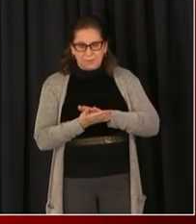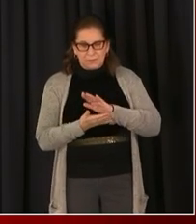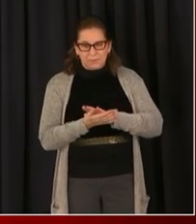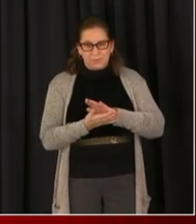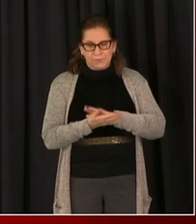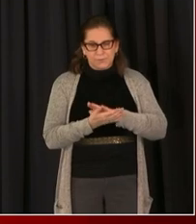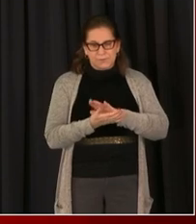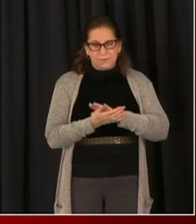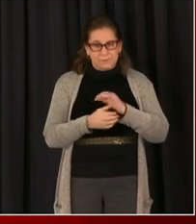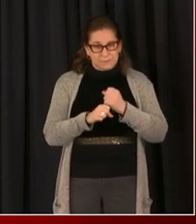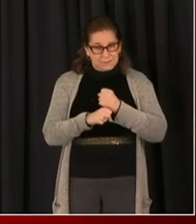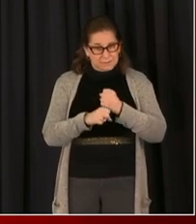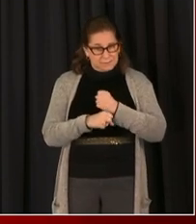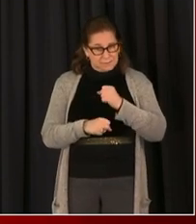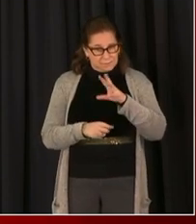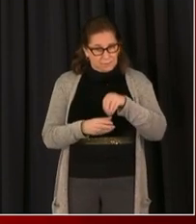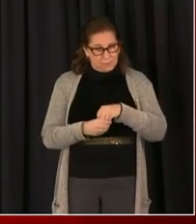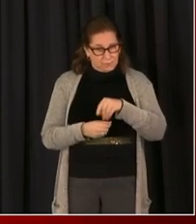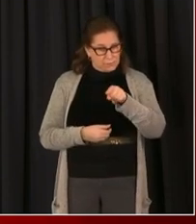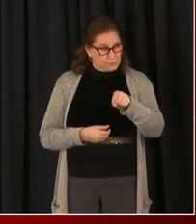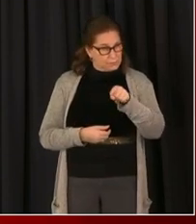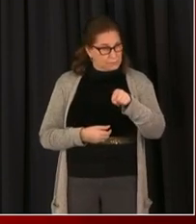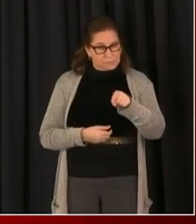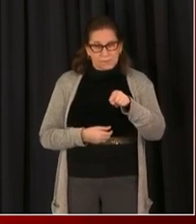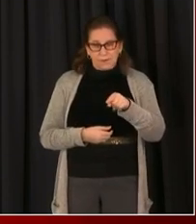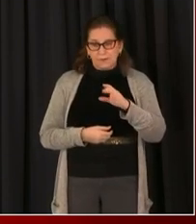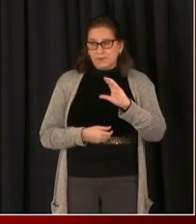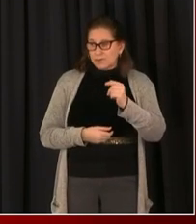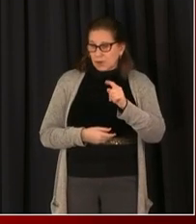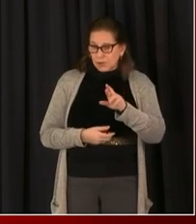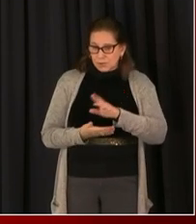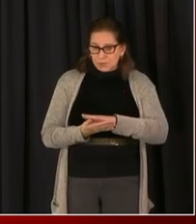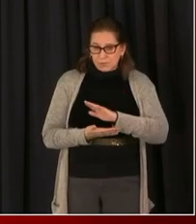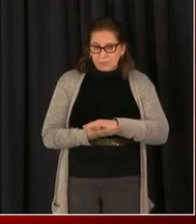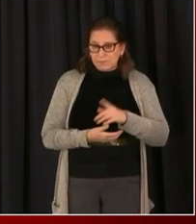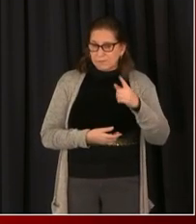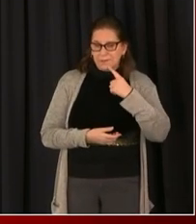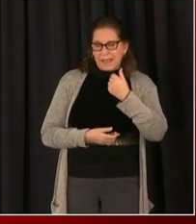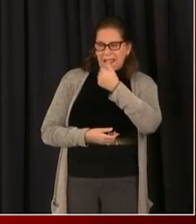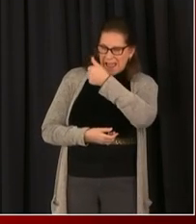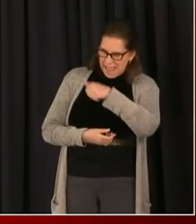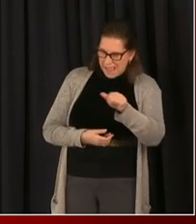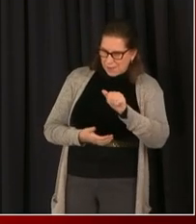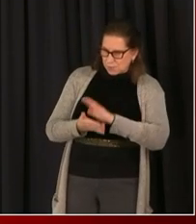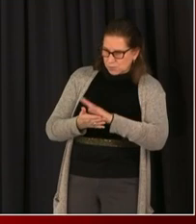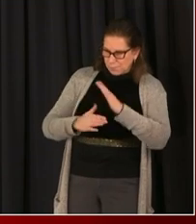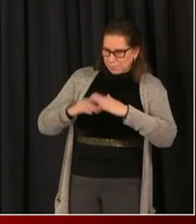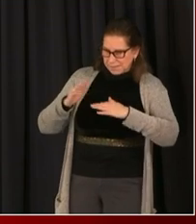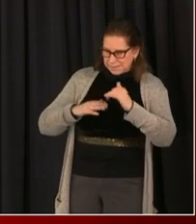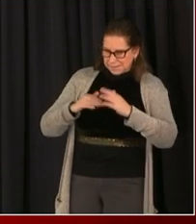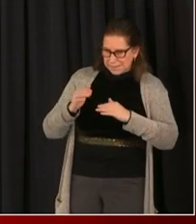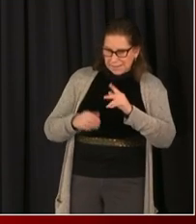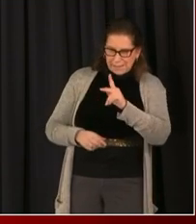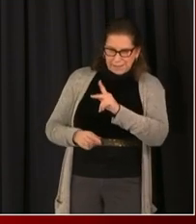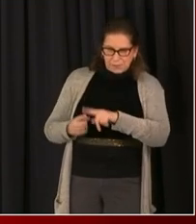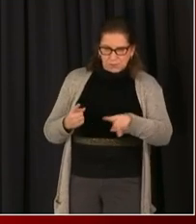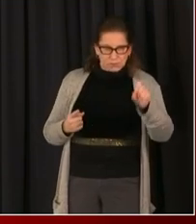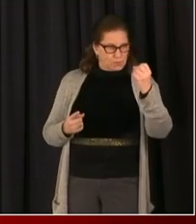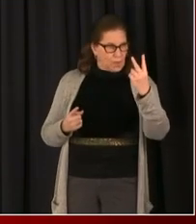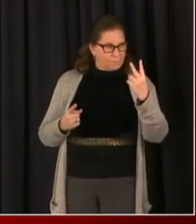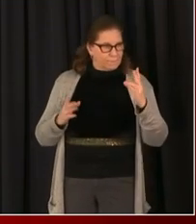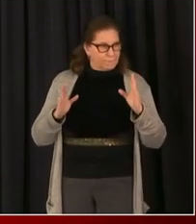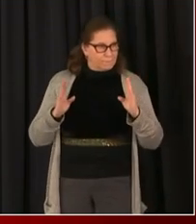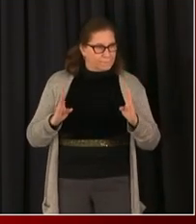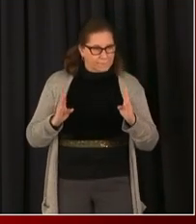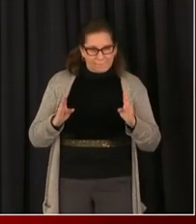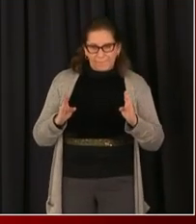or what buildings specifically? Any school buildings that are K through 12? Okay, but you can't specify what type of